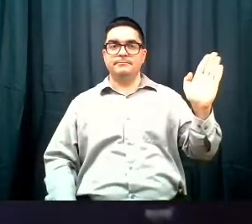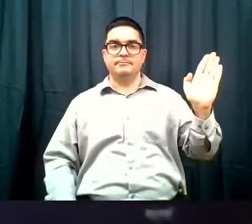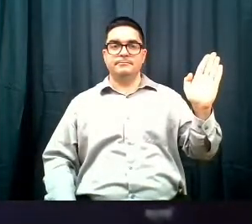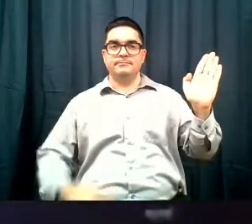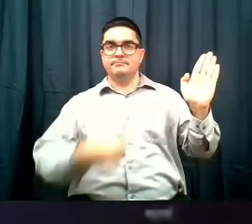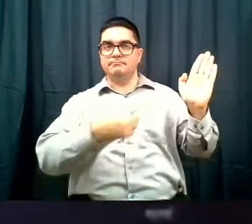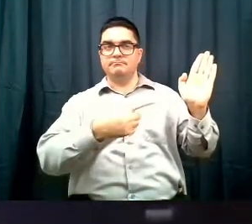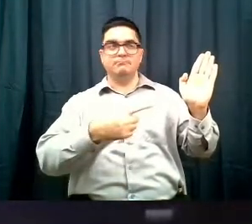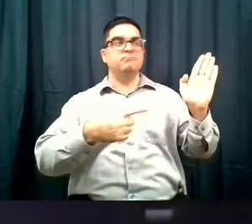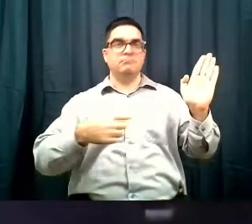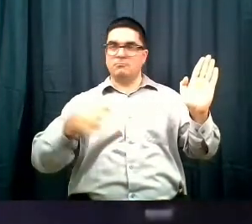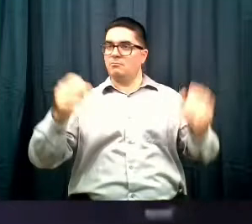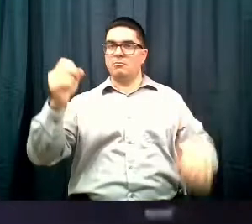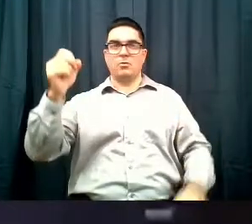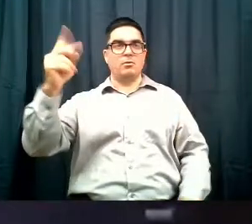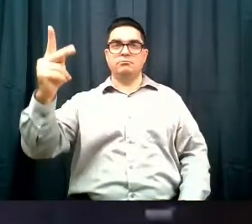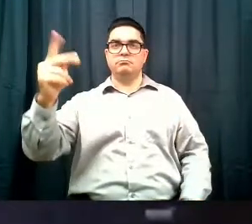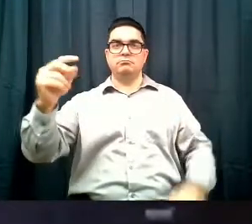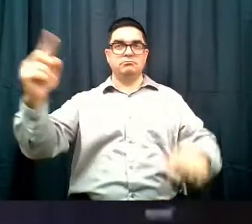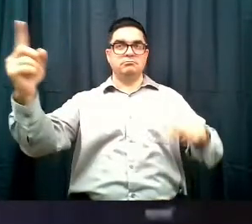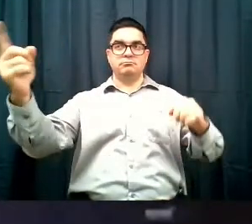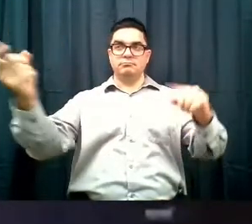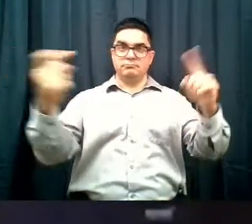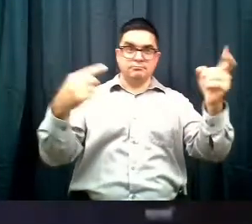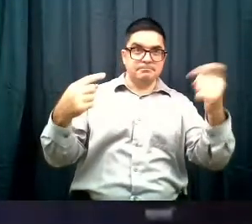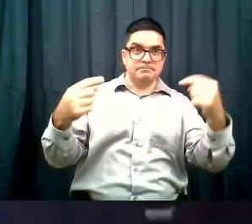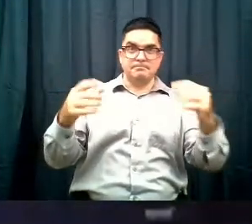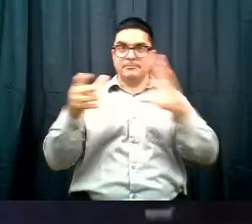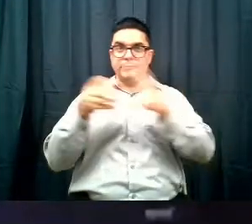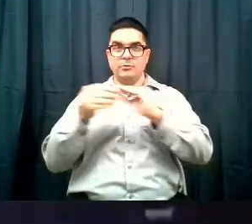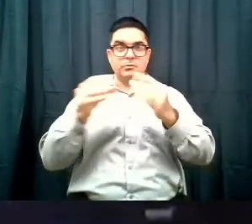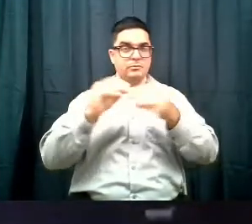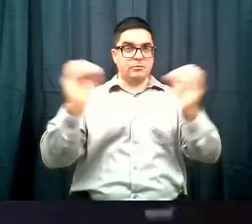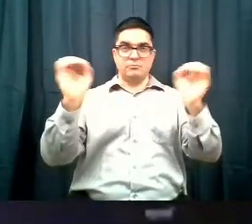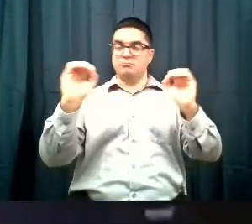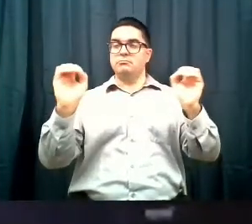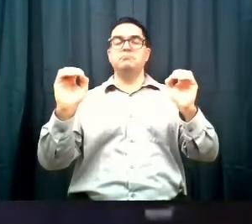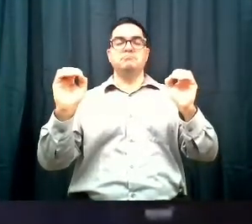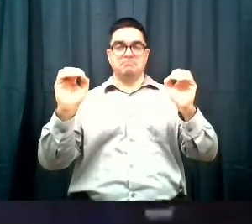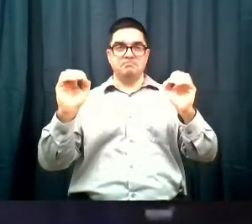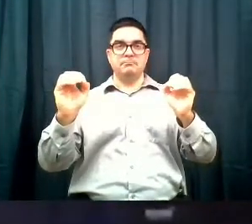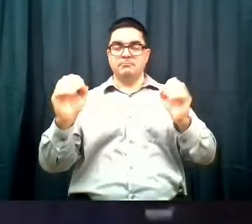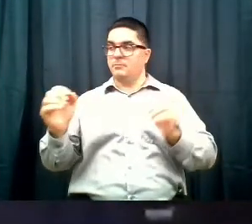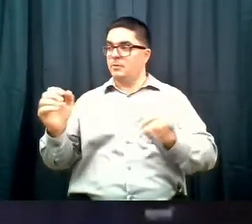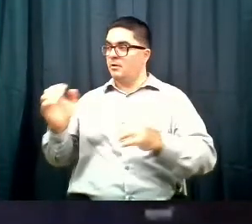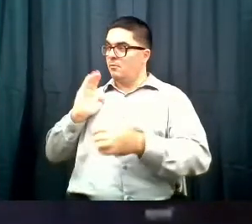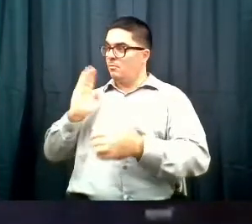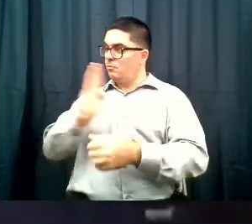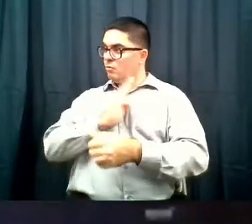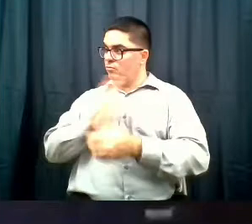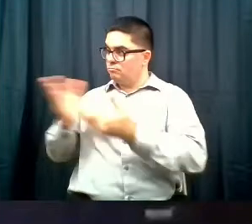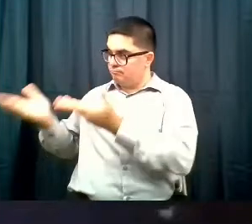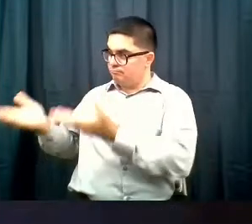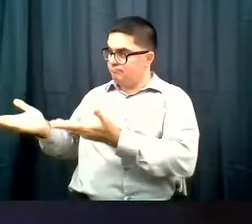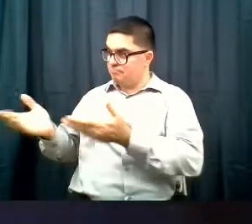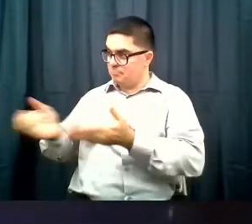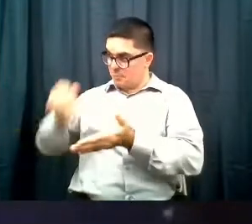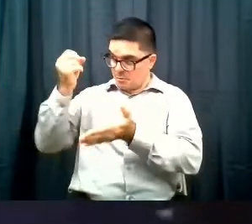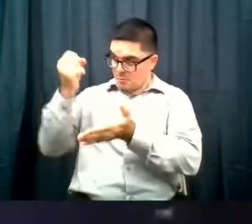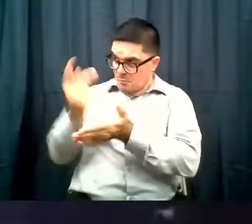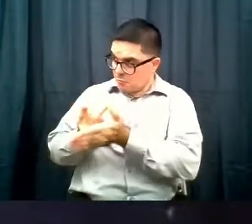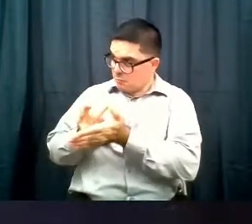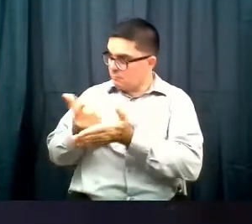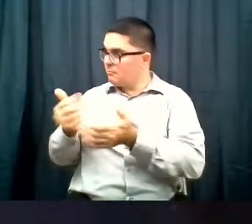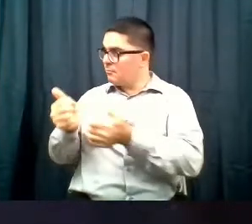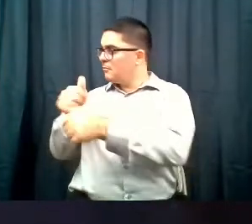Okay, hearing no questions or comments, would a board member be willing to move to approve the minutes?